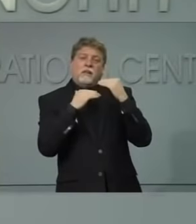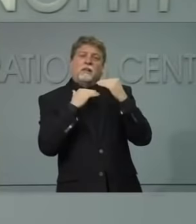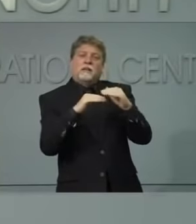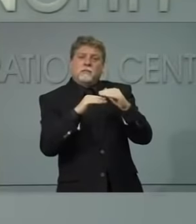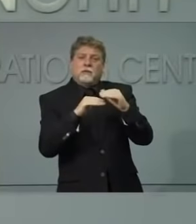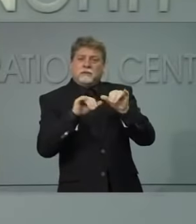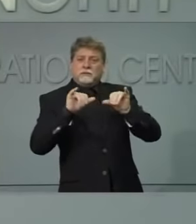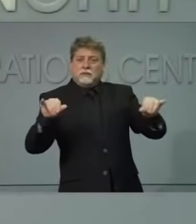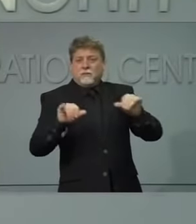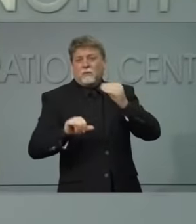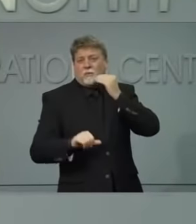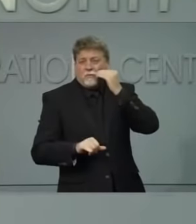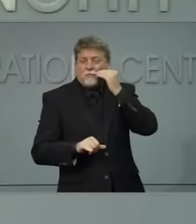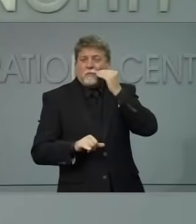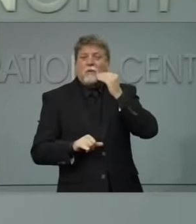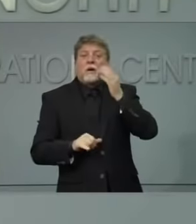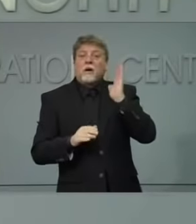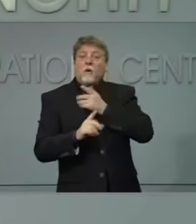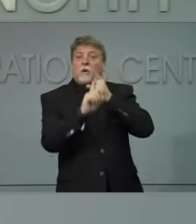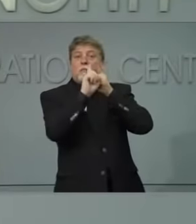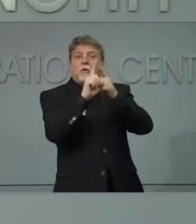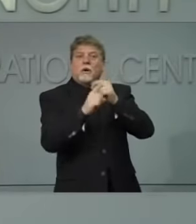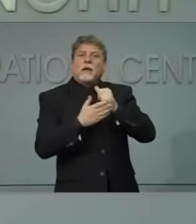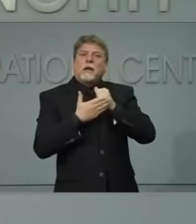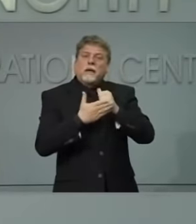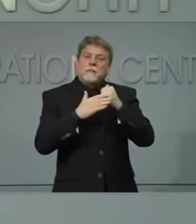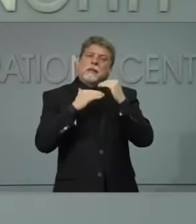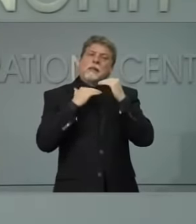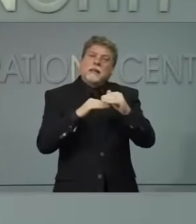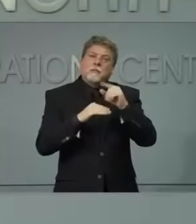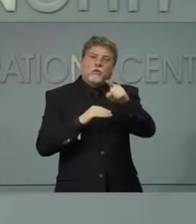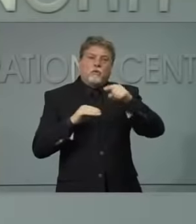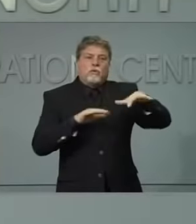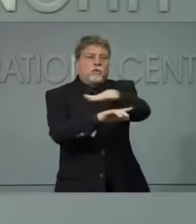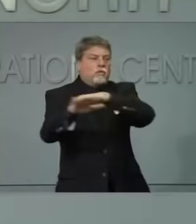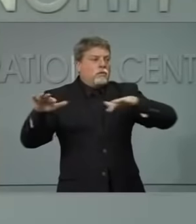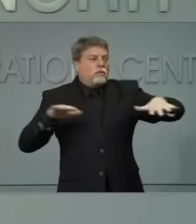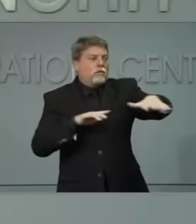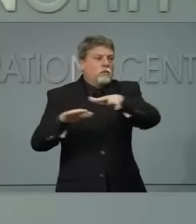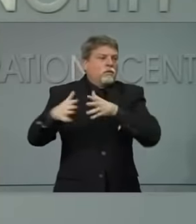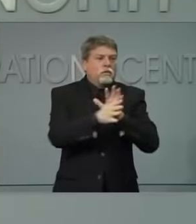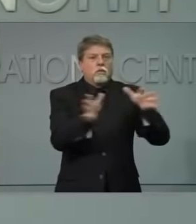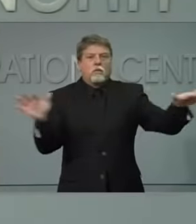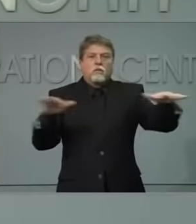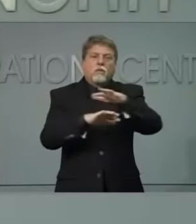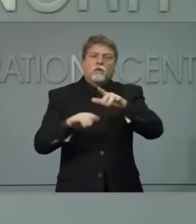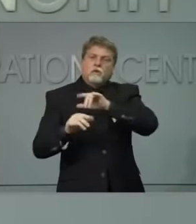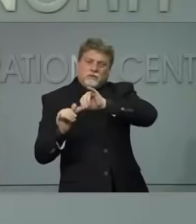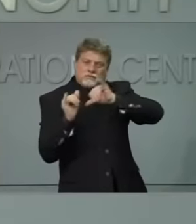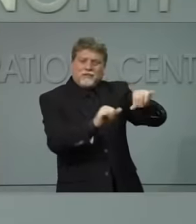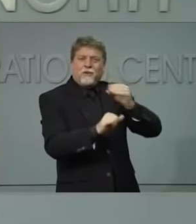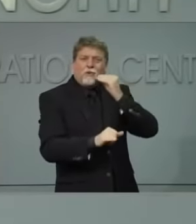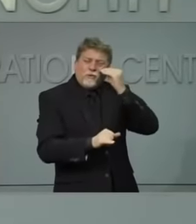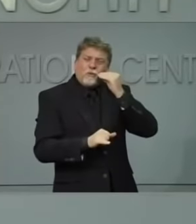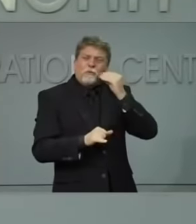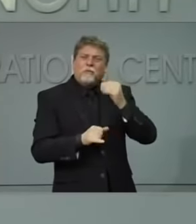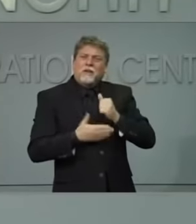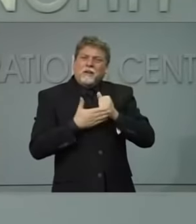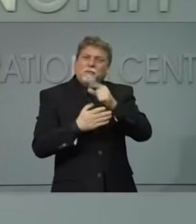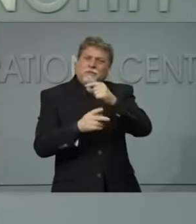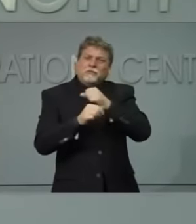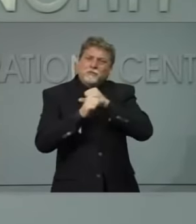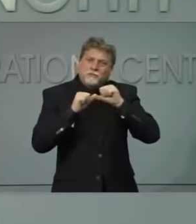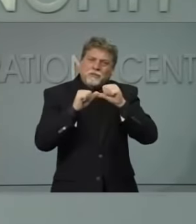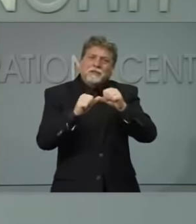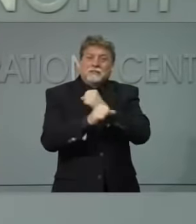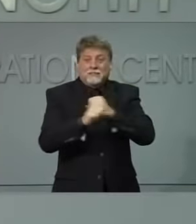to limit gatherings and get people home where they are safer, especially during the holidays.